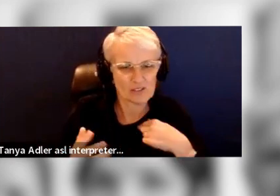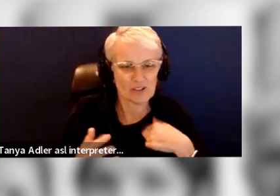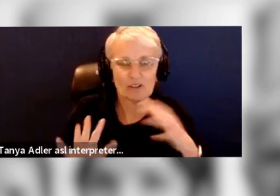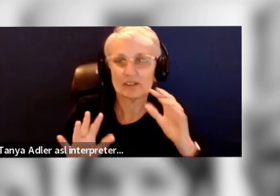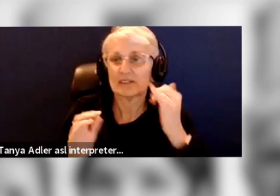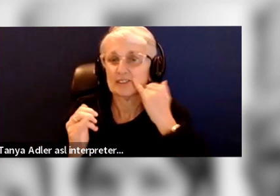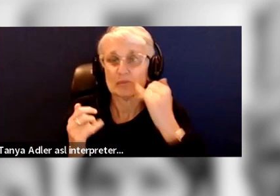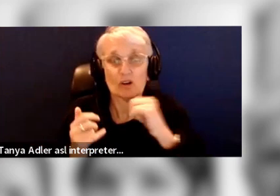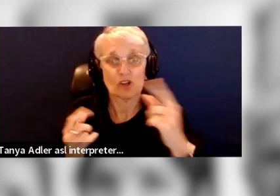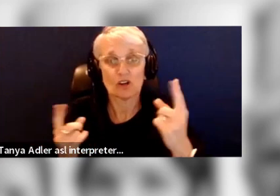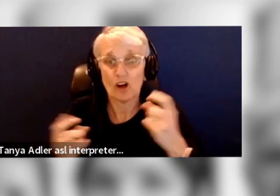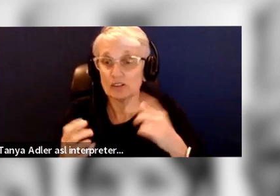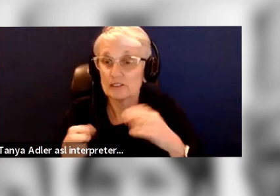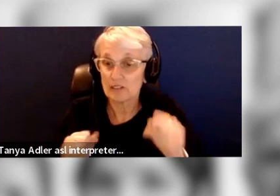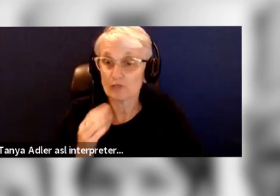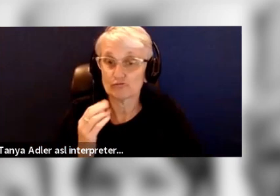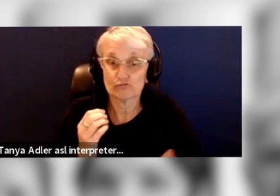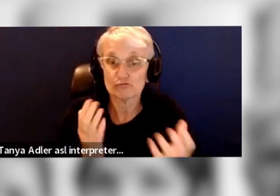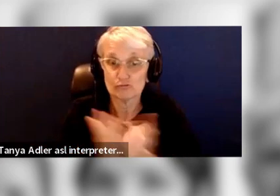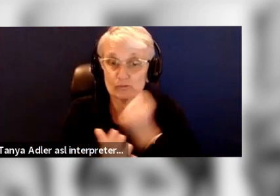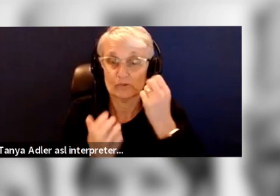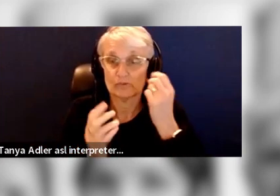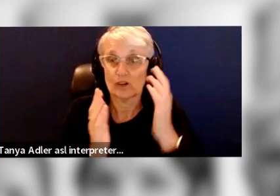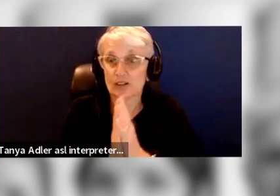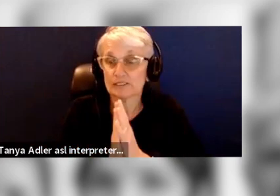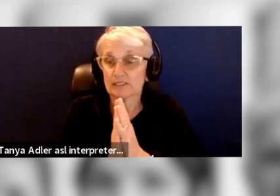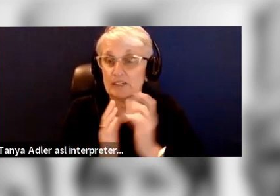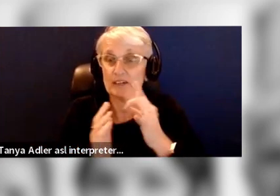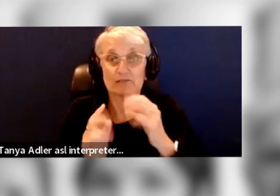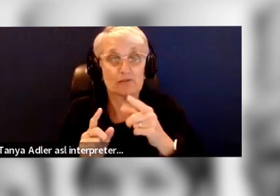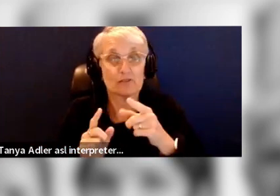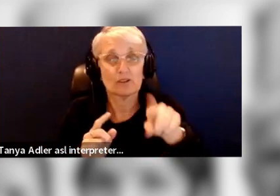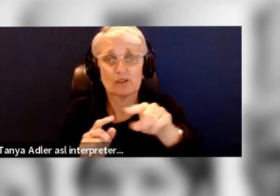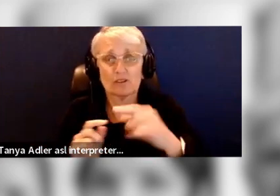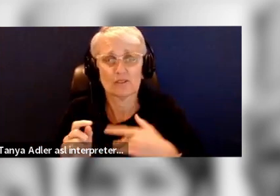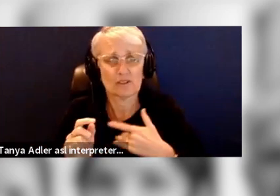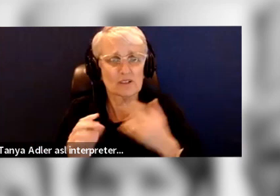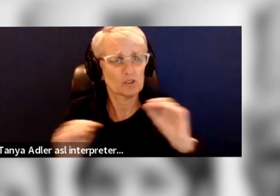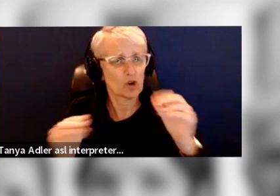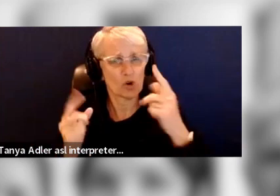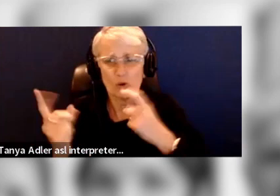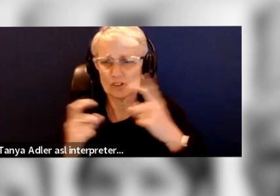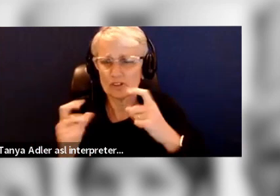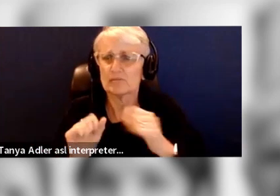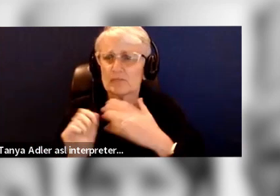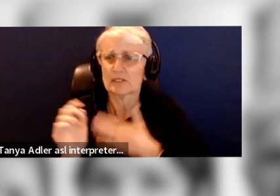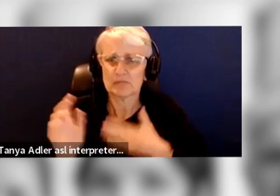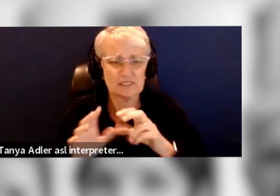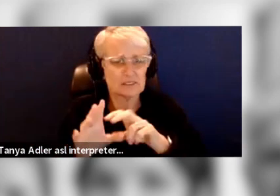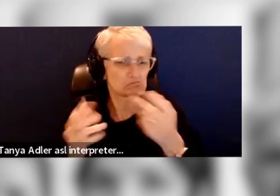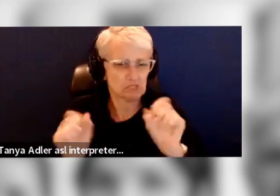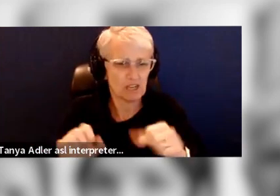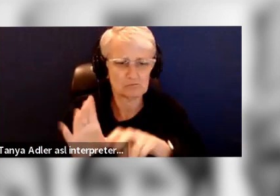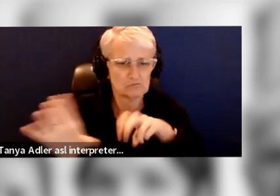if you haven't asked your question yet, please feel free. But if you don't have any questions, feel free to hop off